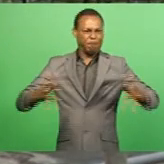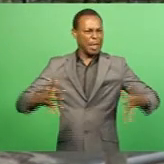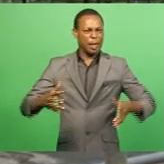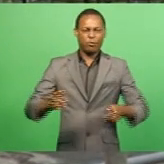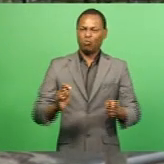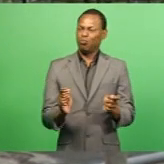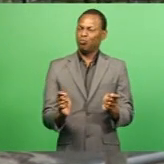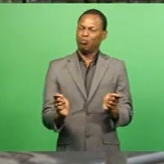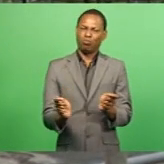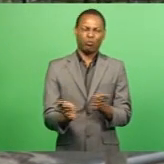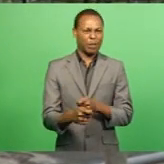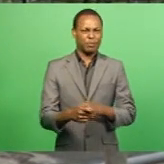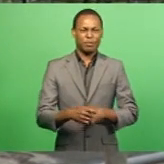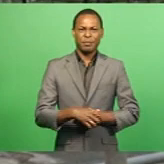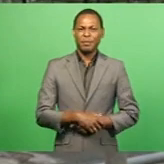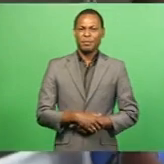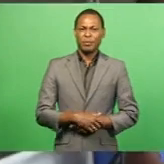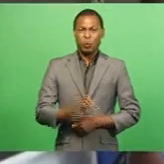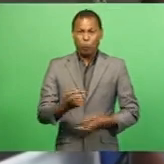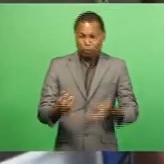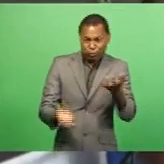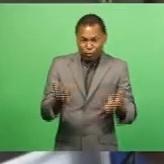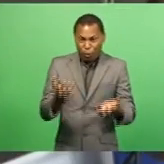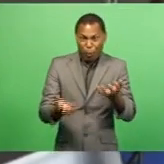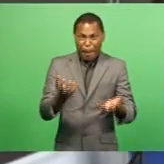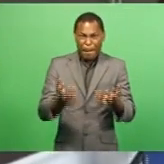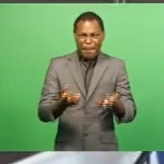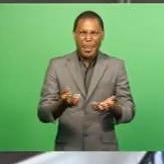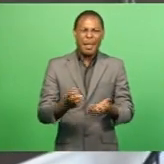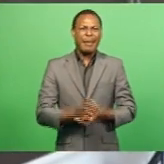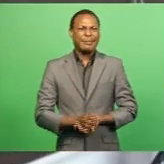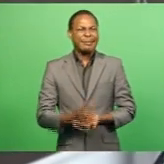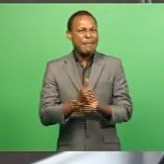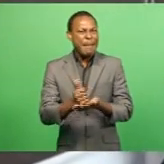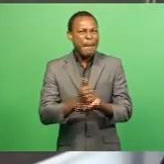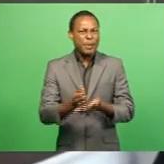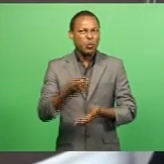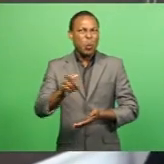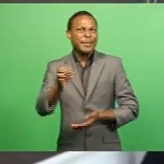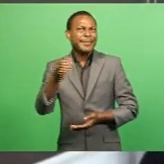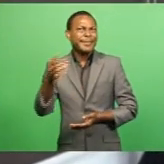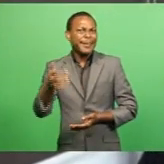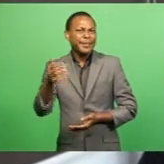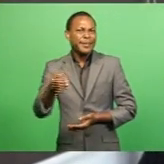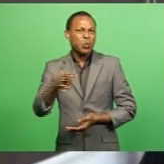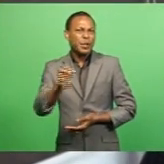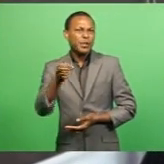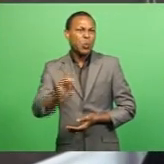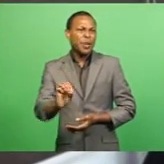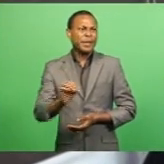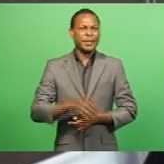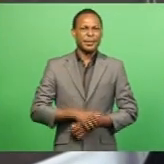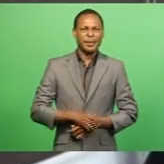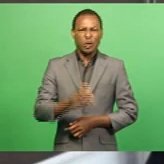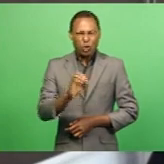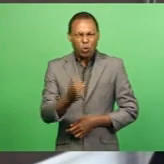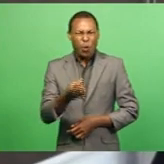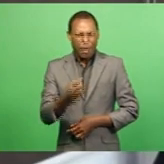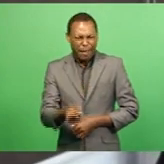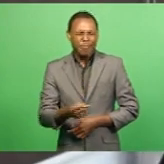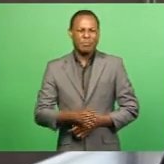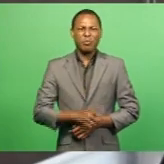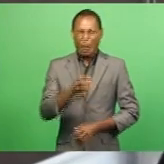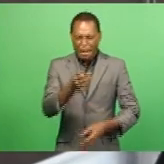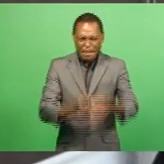at the milk production comparing the figures from 2019 to 2020, and there is a significant amount of milk